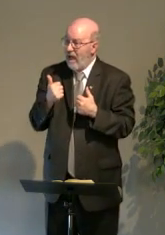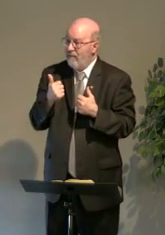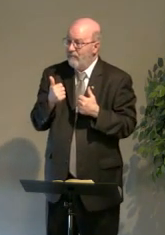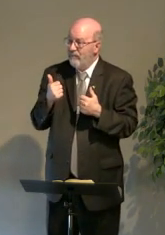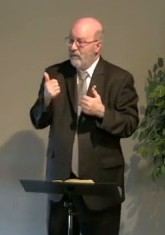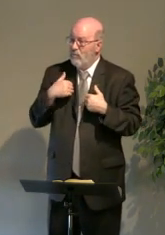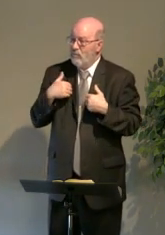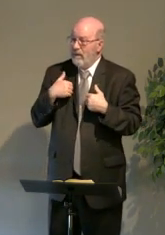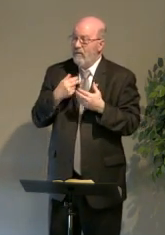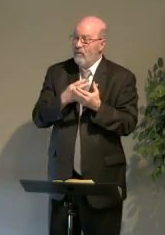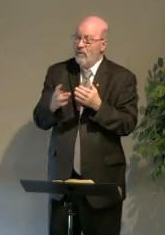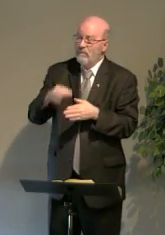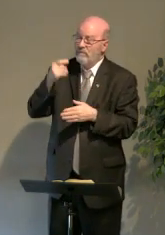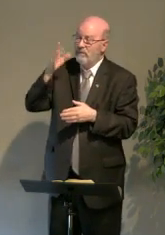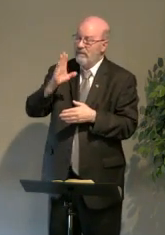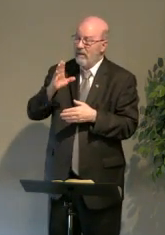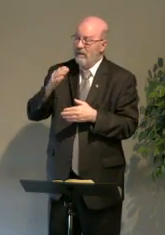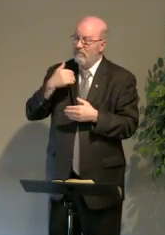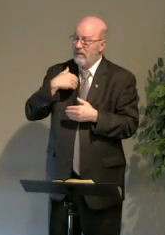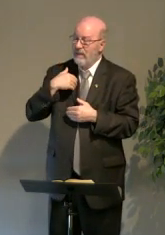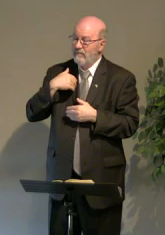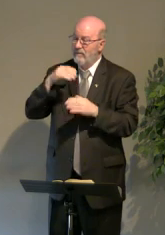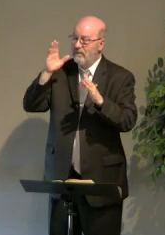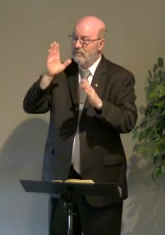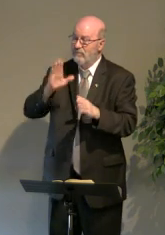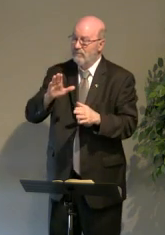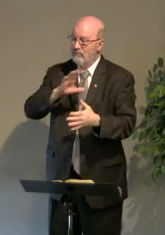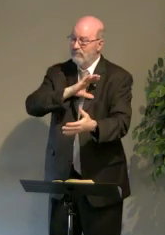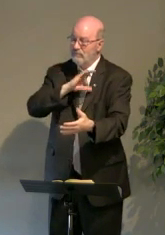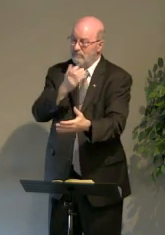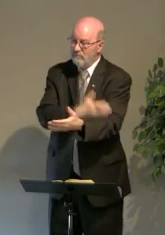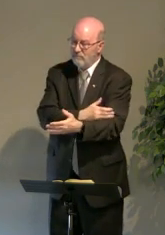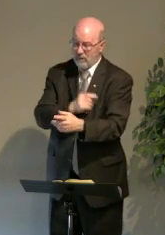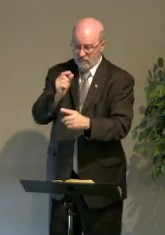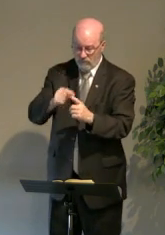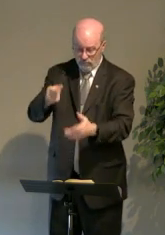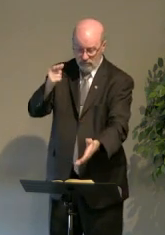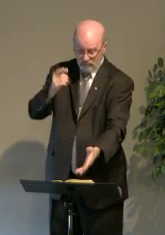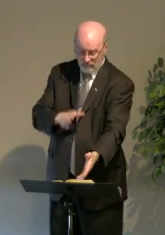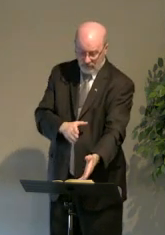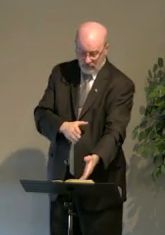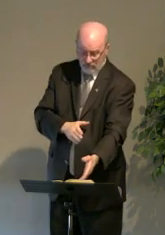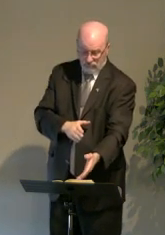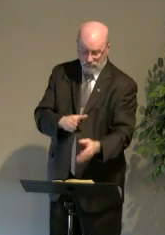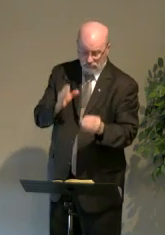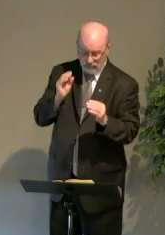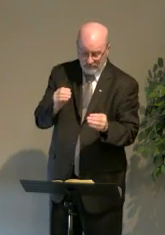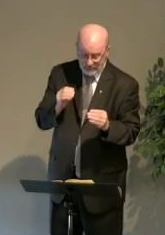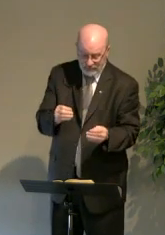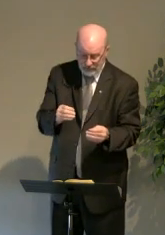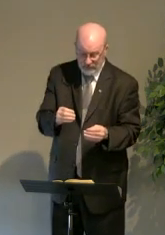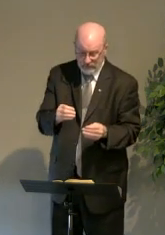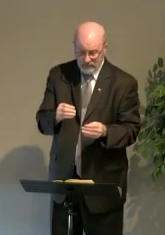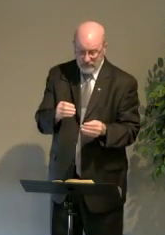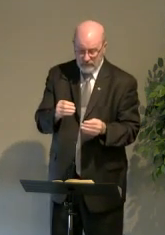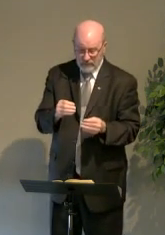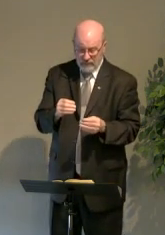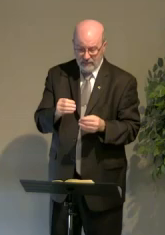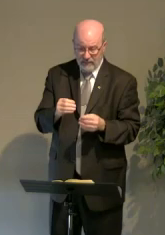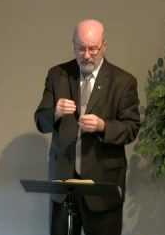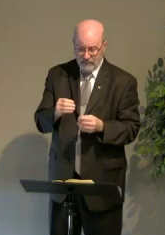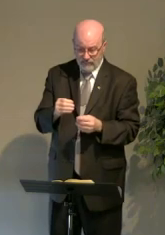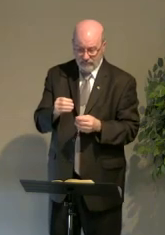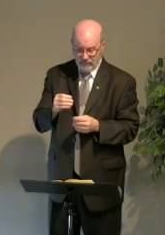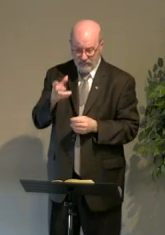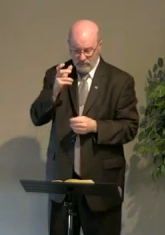we have the Holy Spirit of God, and we have this wonderful and powerful Word of God with instructions, with the amazing. I